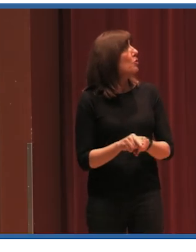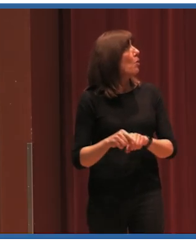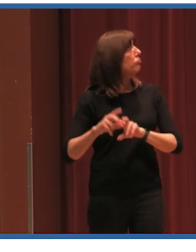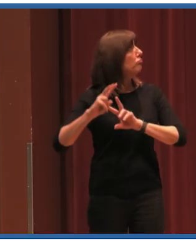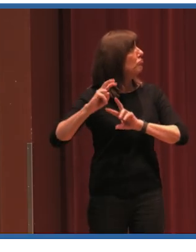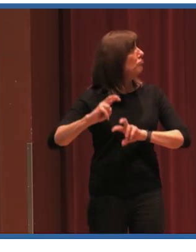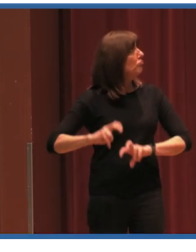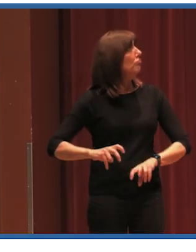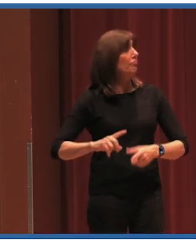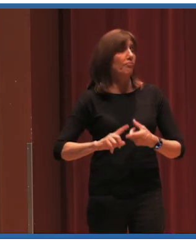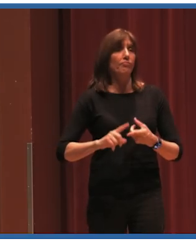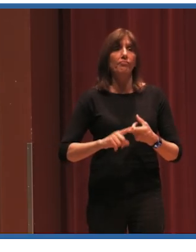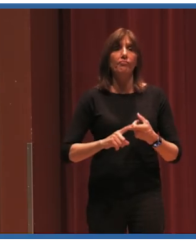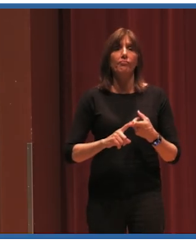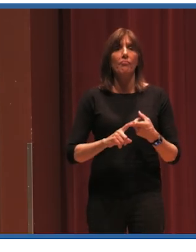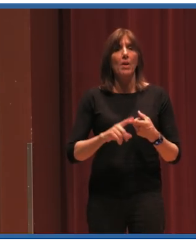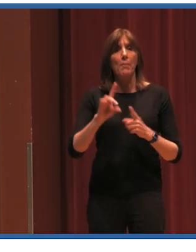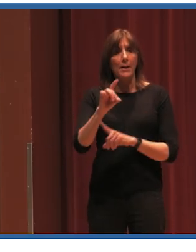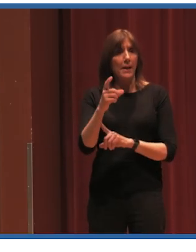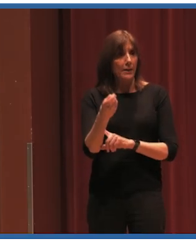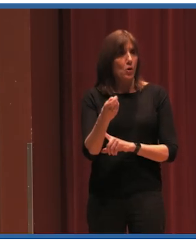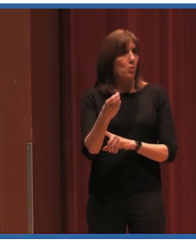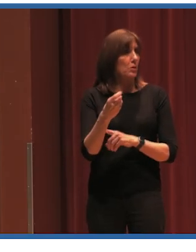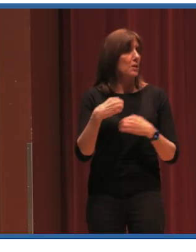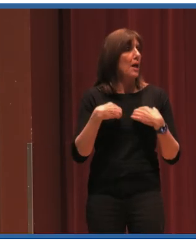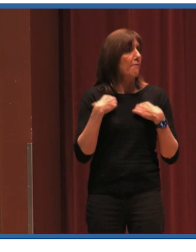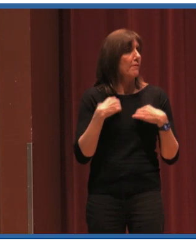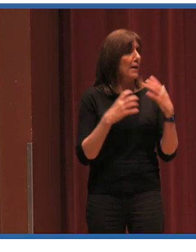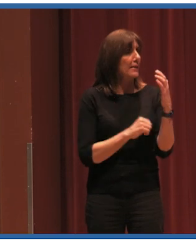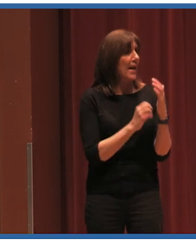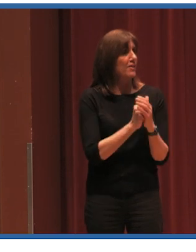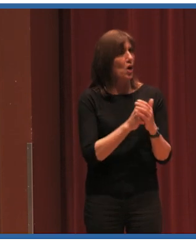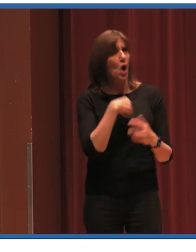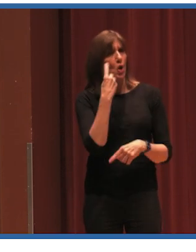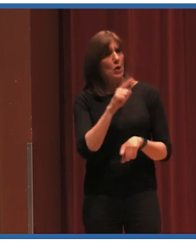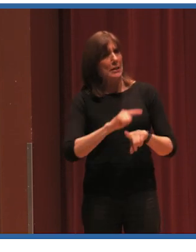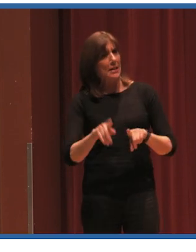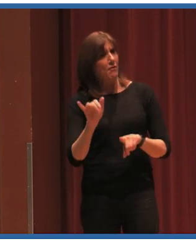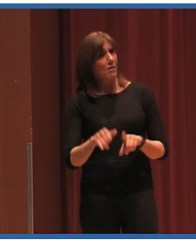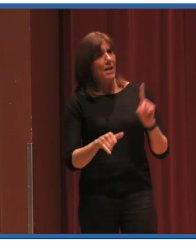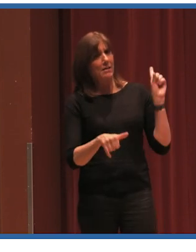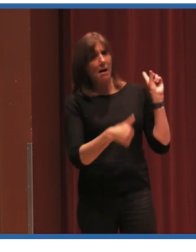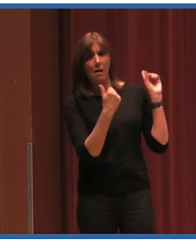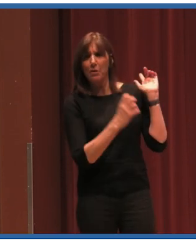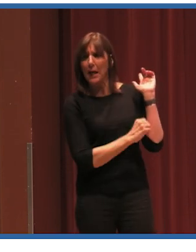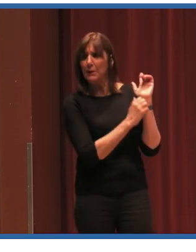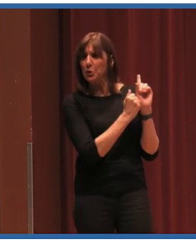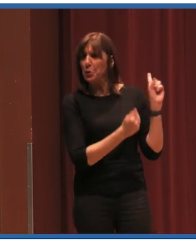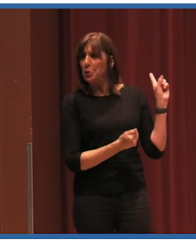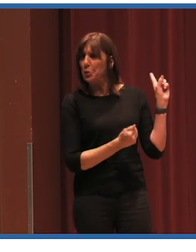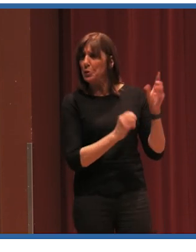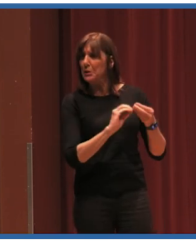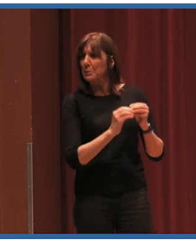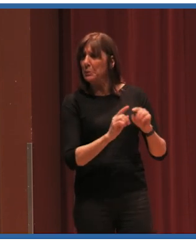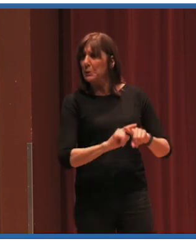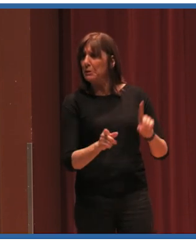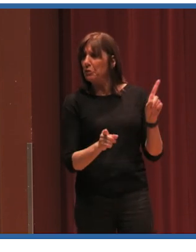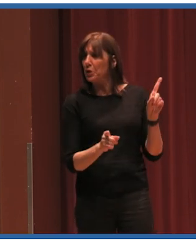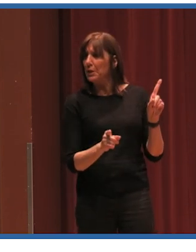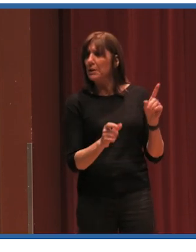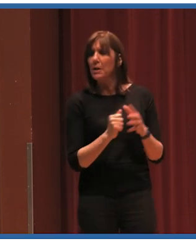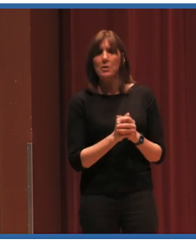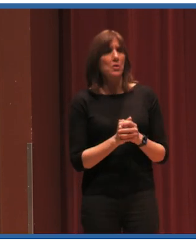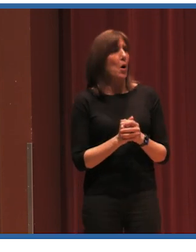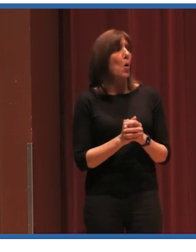by stage of diagnosis, lung cancer looks different than what we see for some other cancers that are more